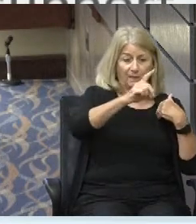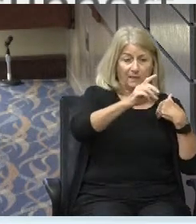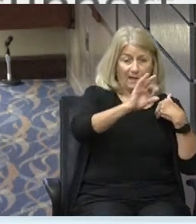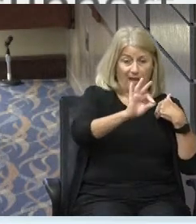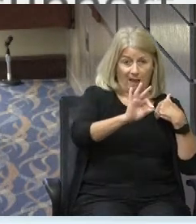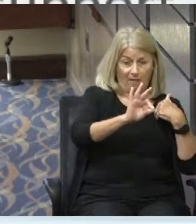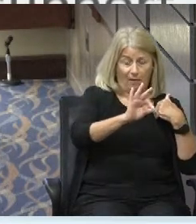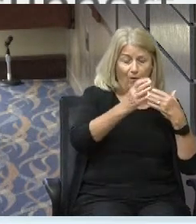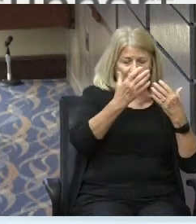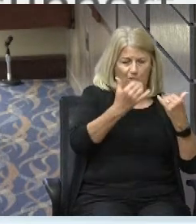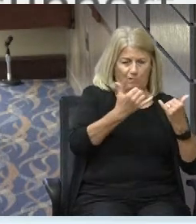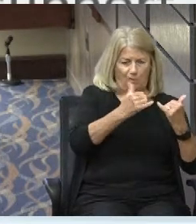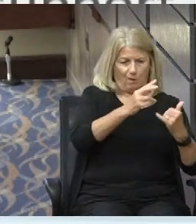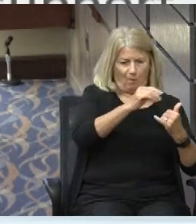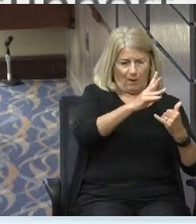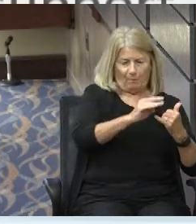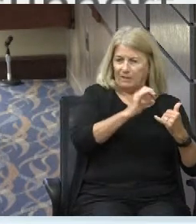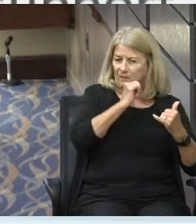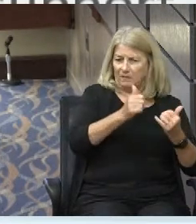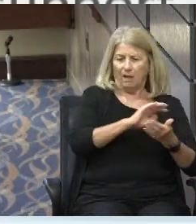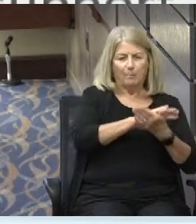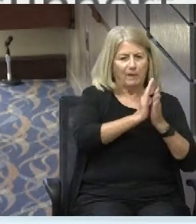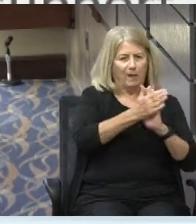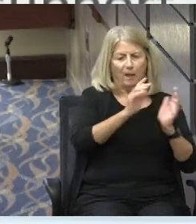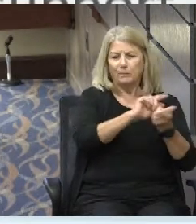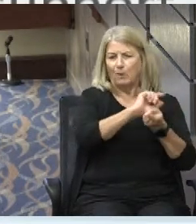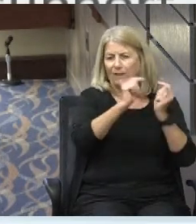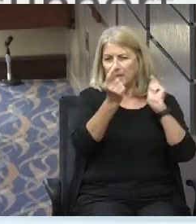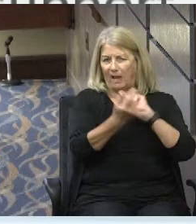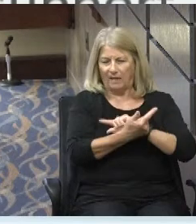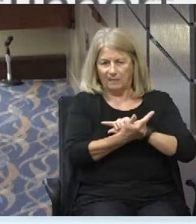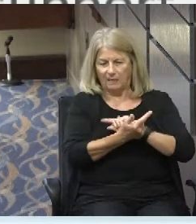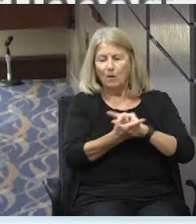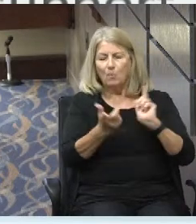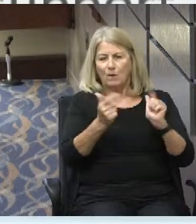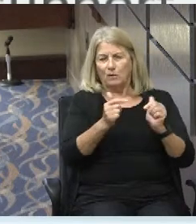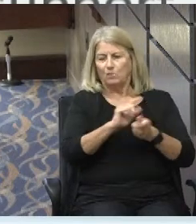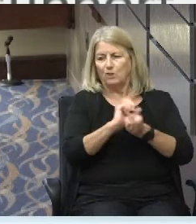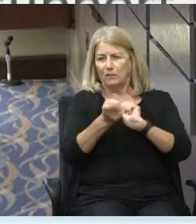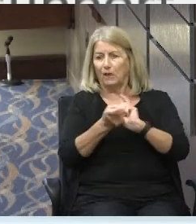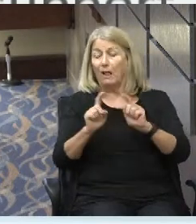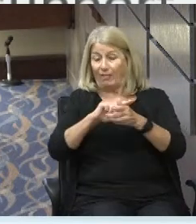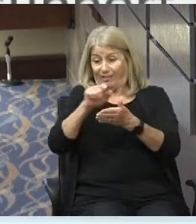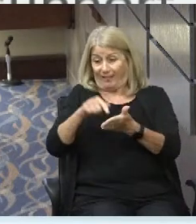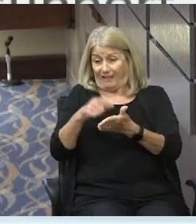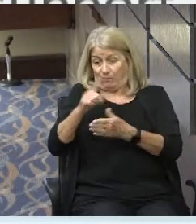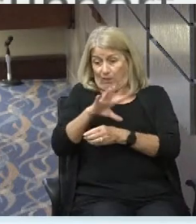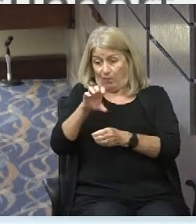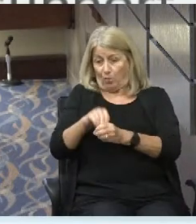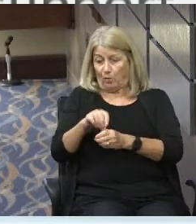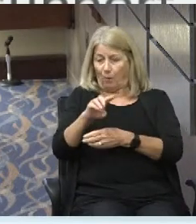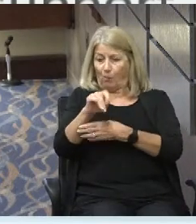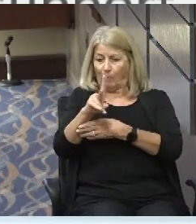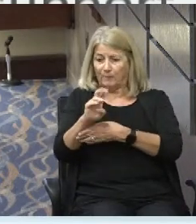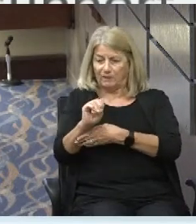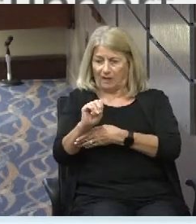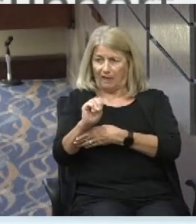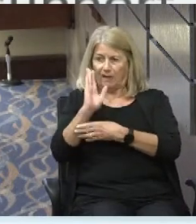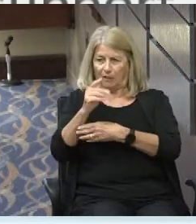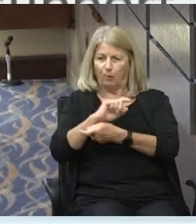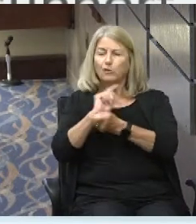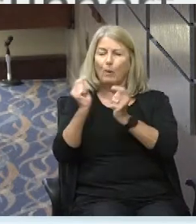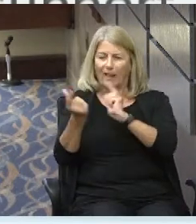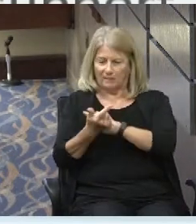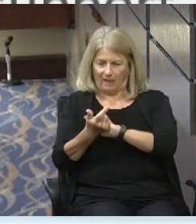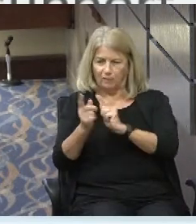current website, it does not get translated when you change your browser. This, when it's built into the website from a forms standpoint, will also translate it. So